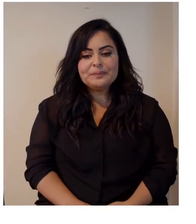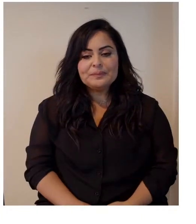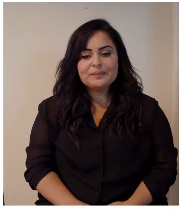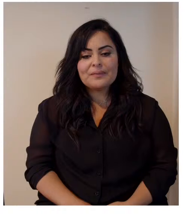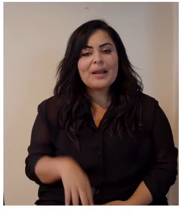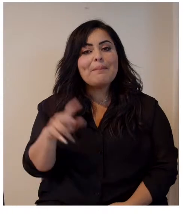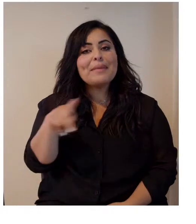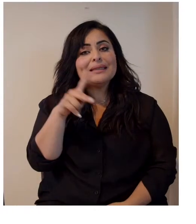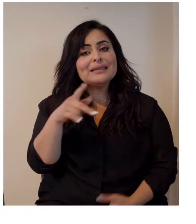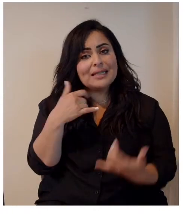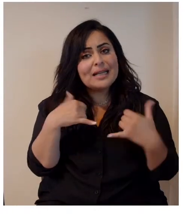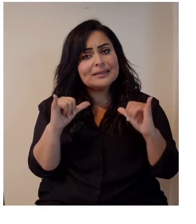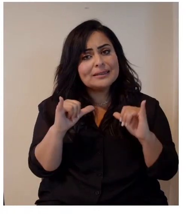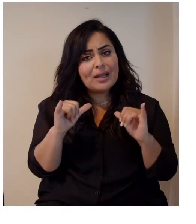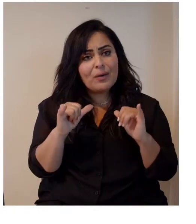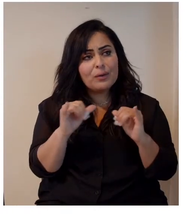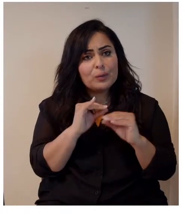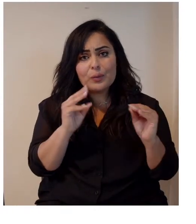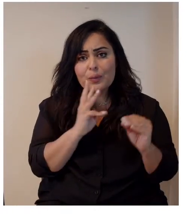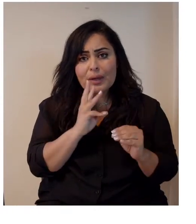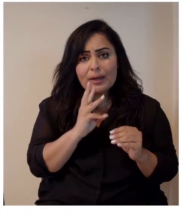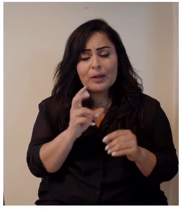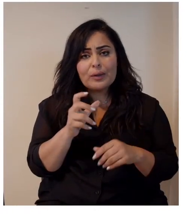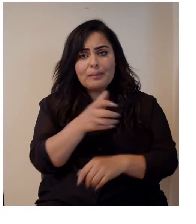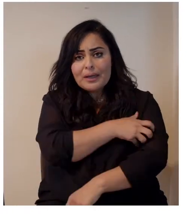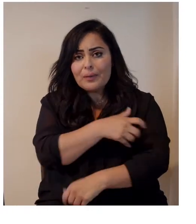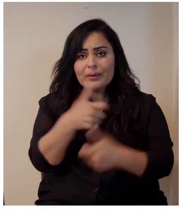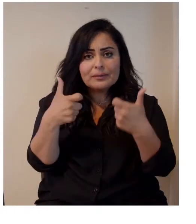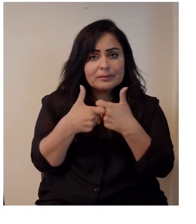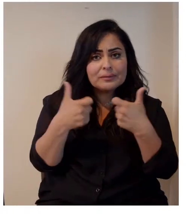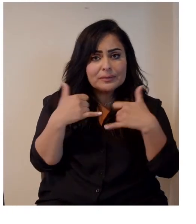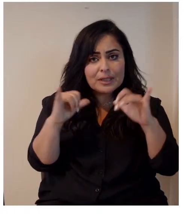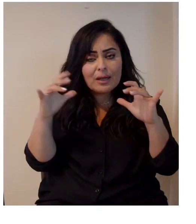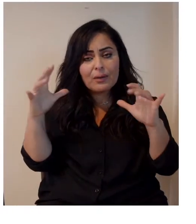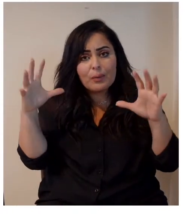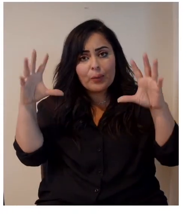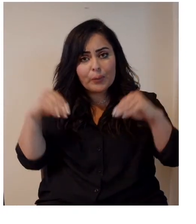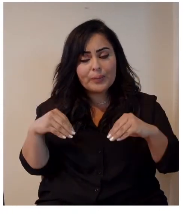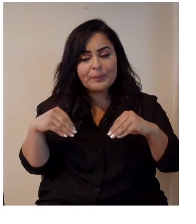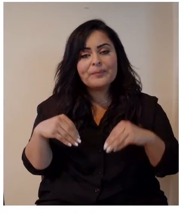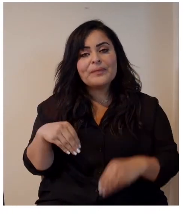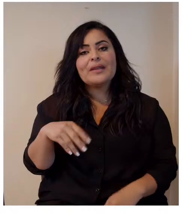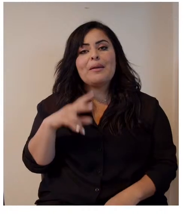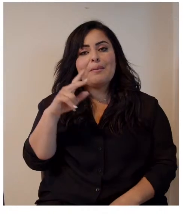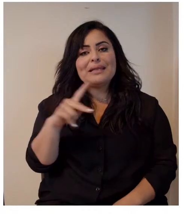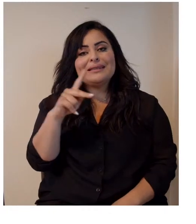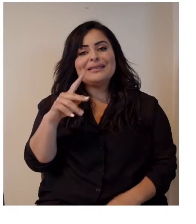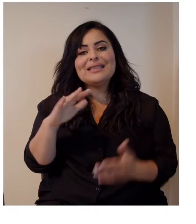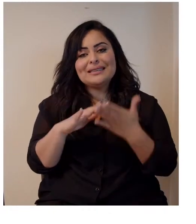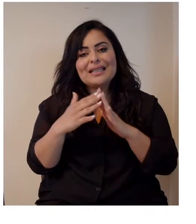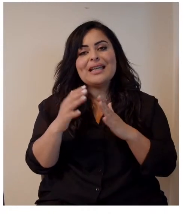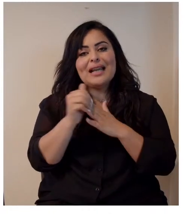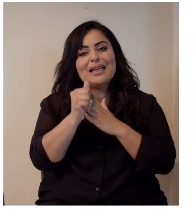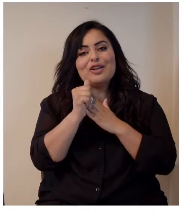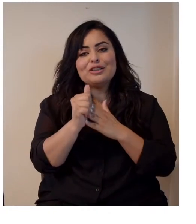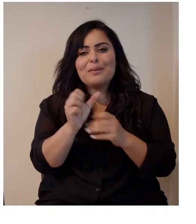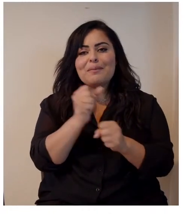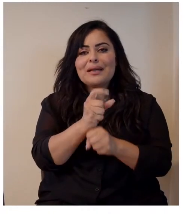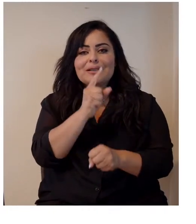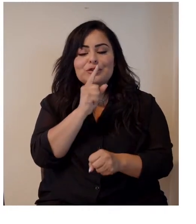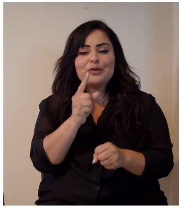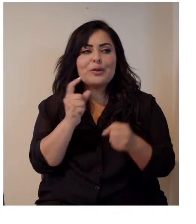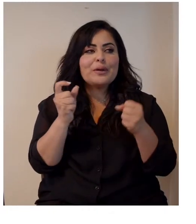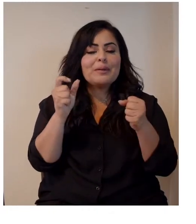Is Pasadena still without water, gas, and electricity? Your Pasadena city leadership worked hard to ensure as many residents